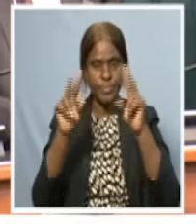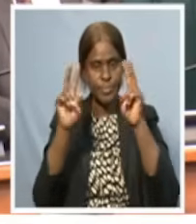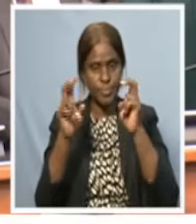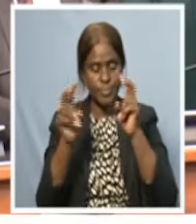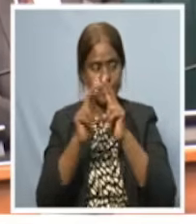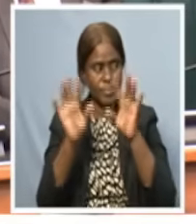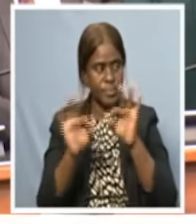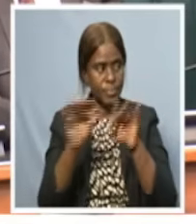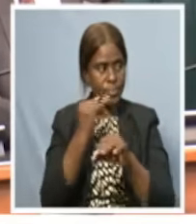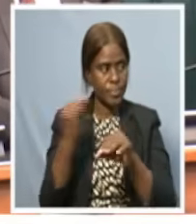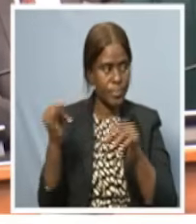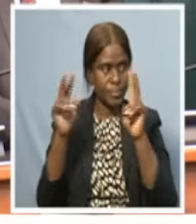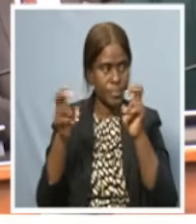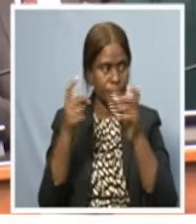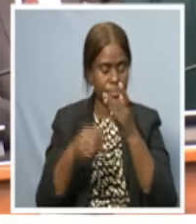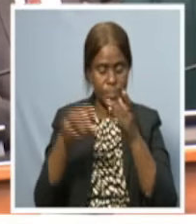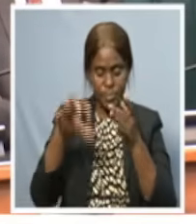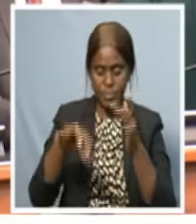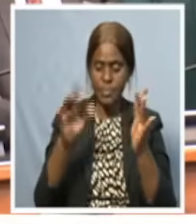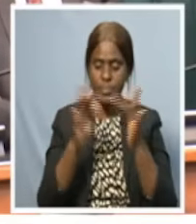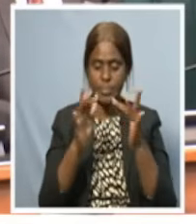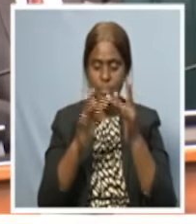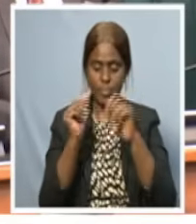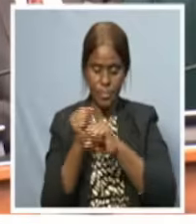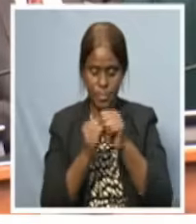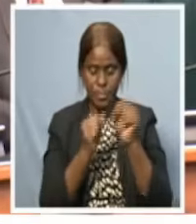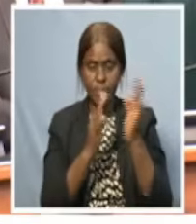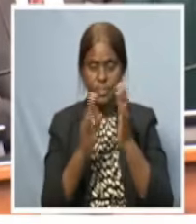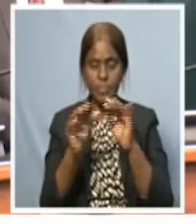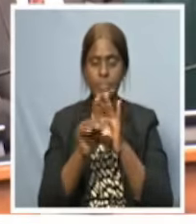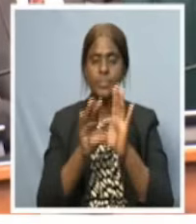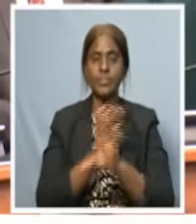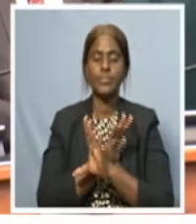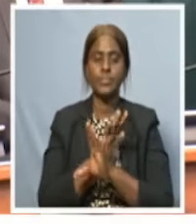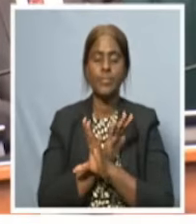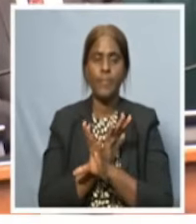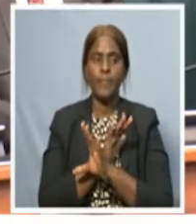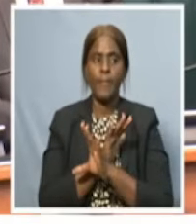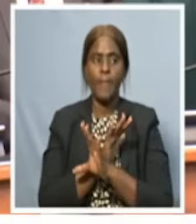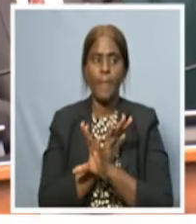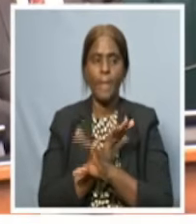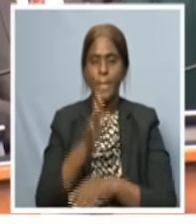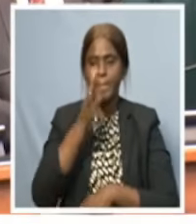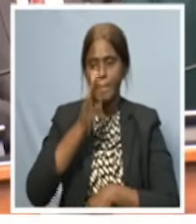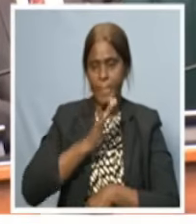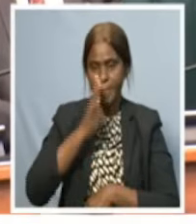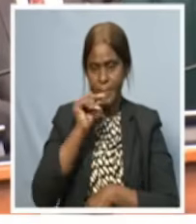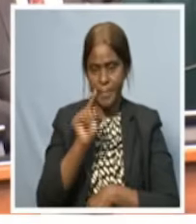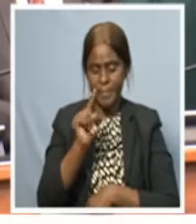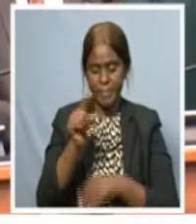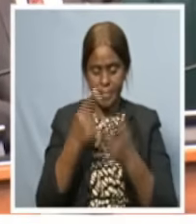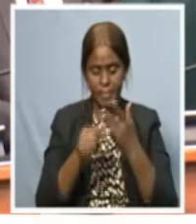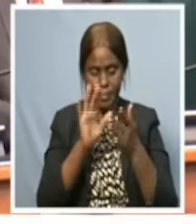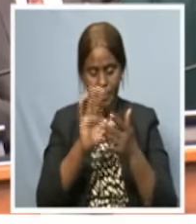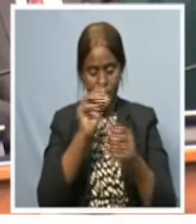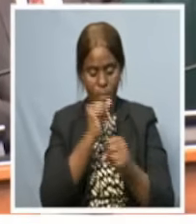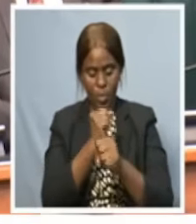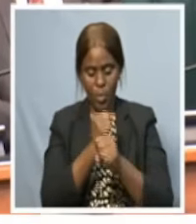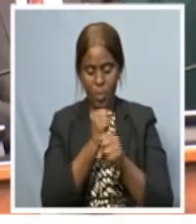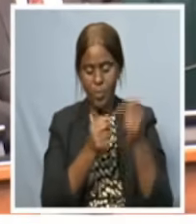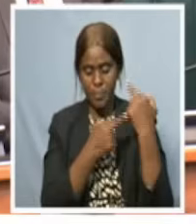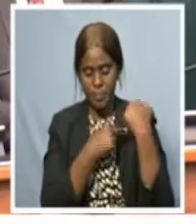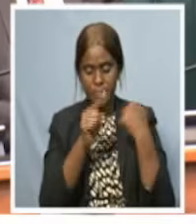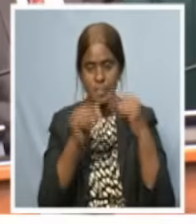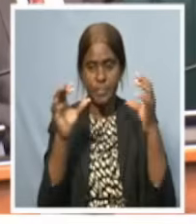topical issue entitled Child Online Protection Measures in Zambia. Madam Speaker, in carrying out its task,